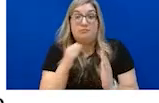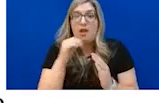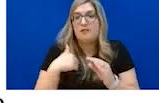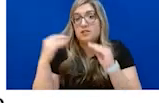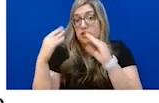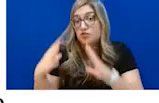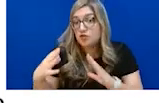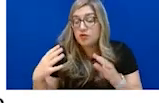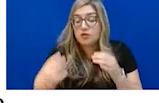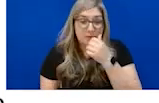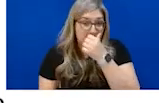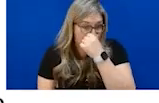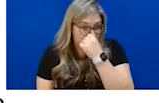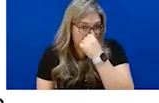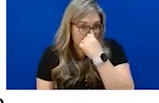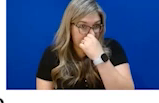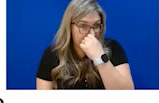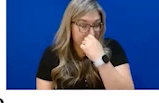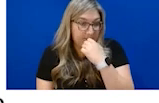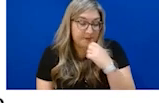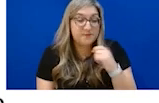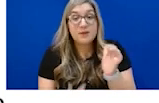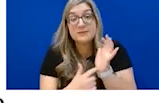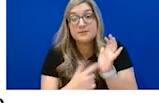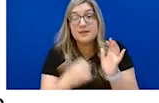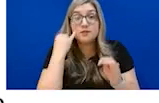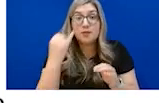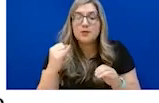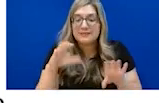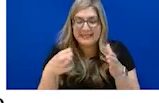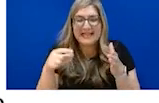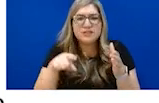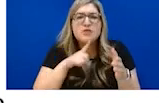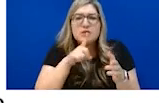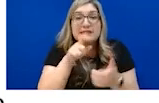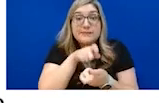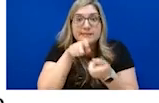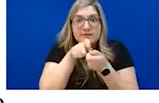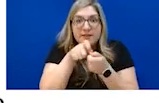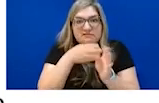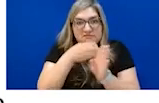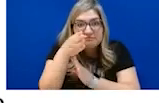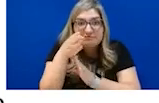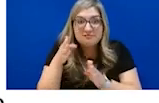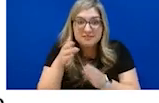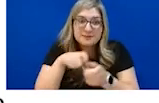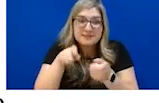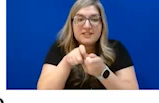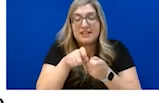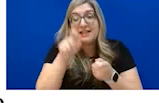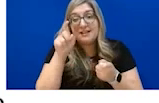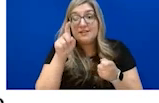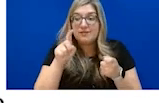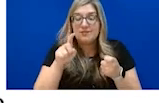only get a few students, they're going to cancel it. This is the way that you can get more students in that class and be able to offer